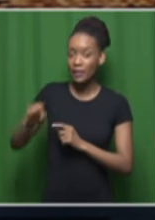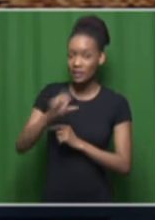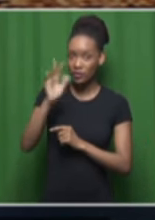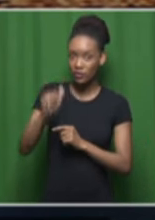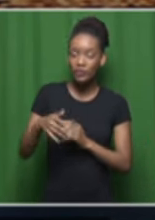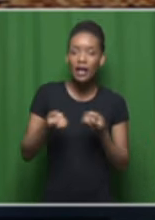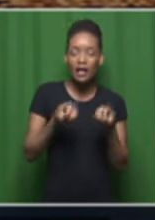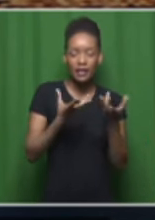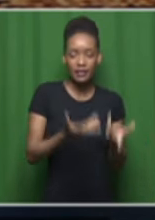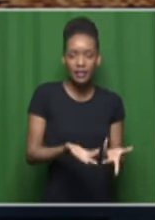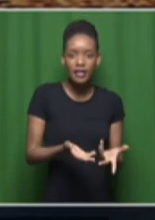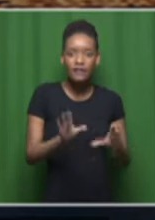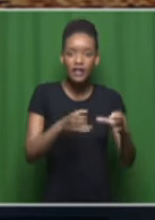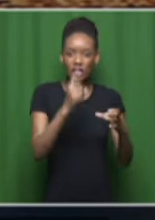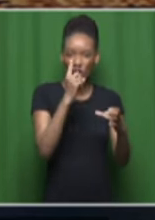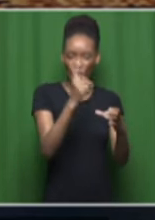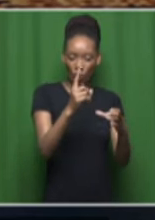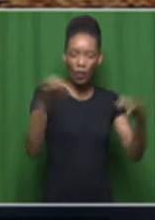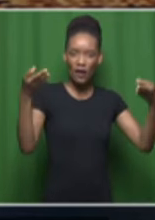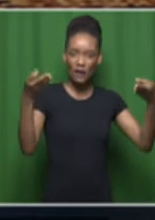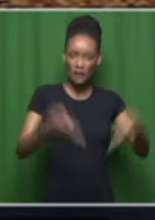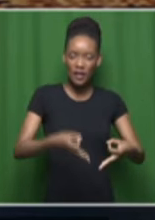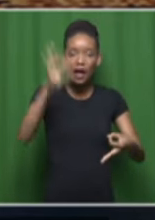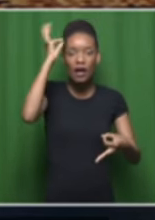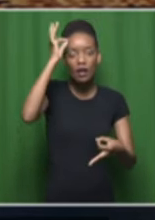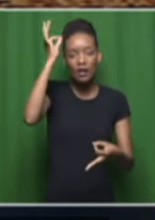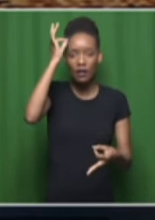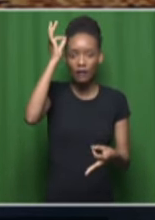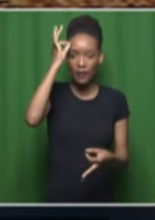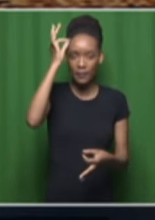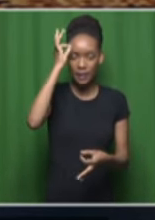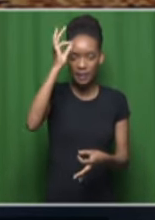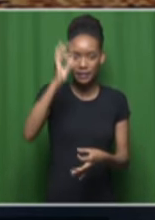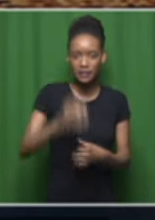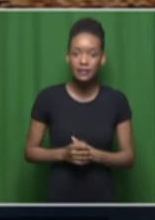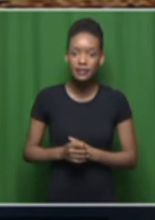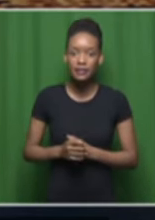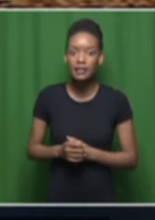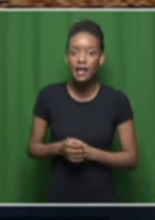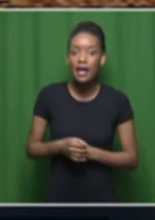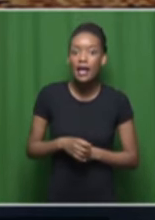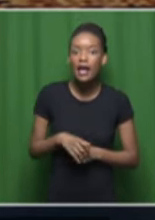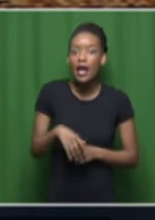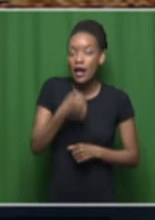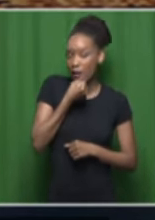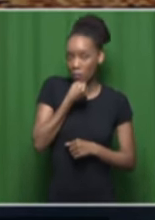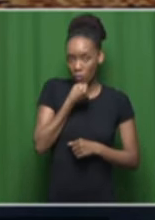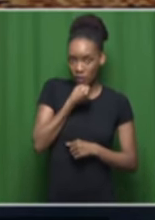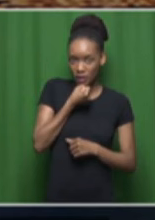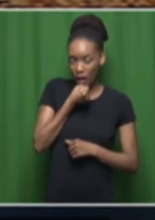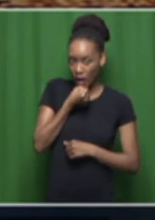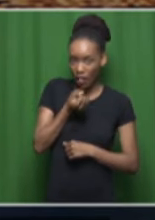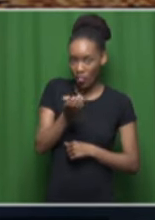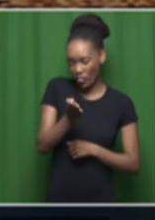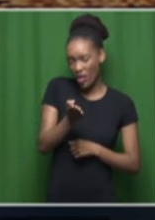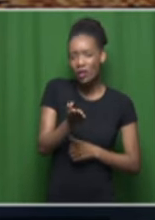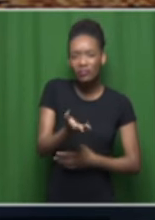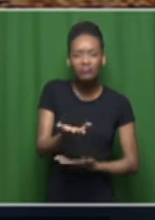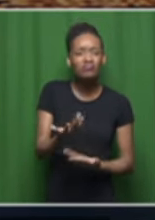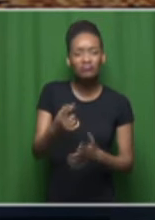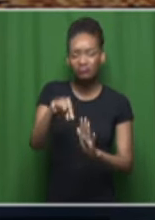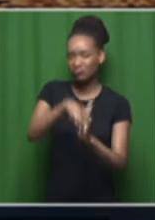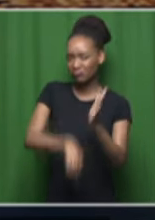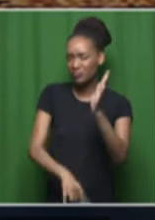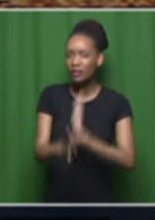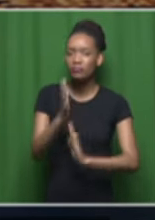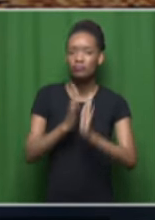a Category 1 special official funeral. Our reporter Ayanda Mhlongo is standing by to give us some